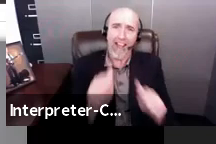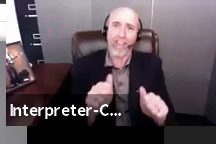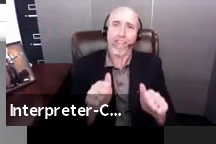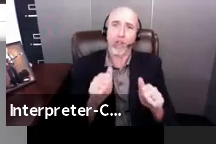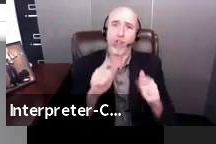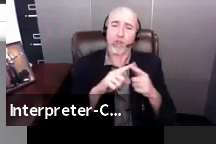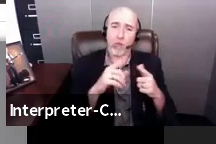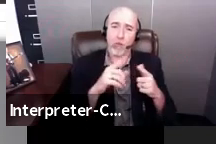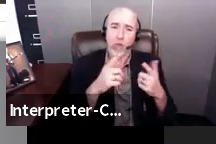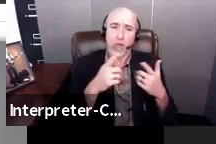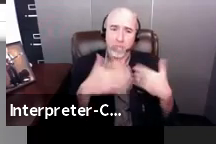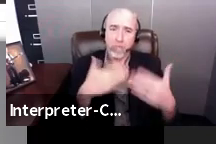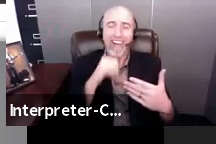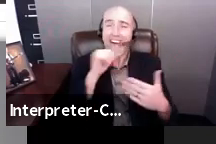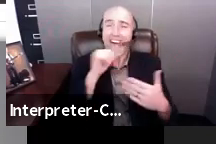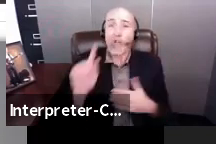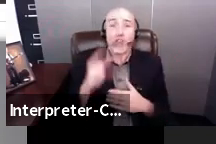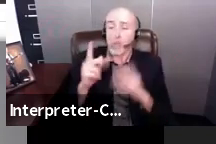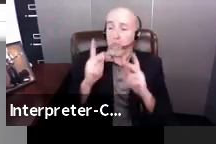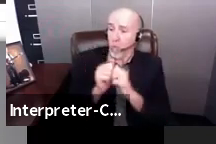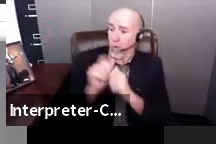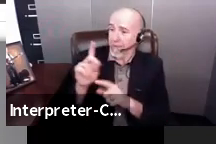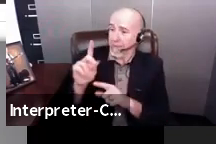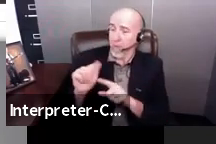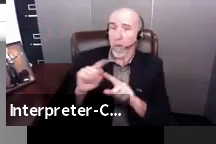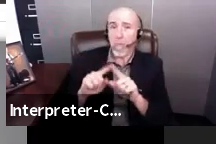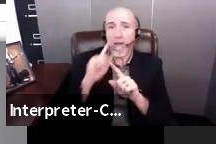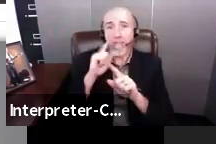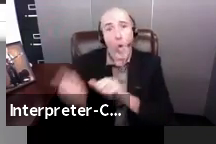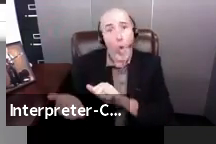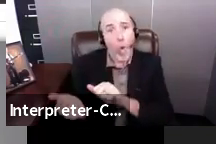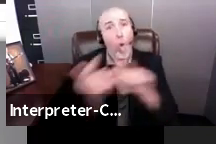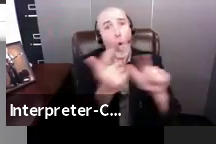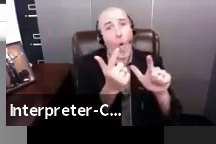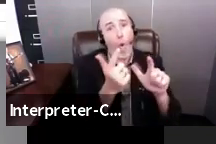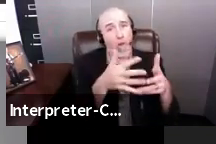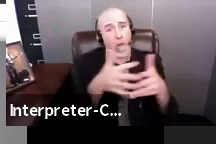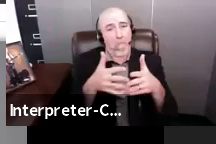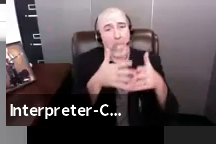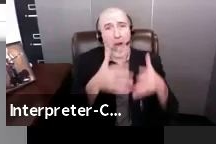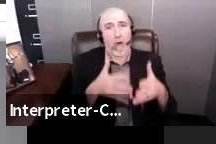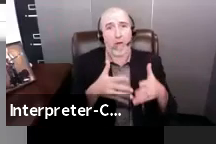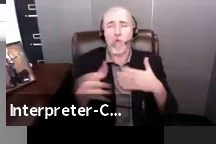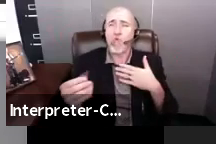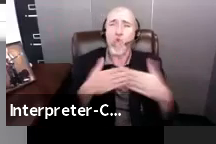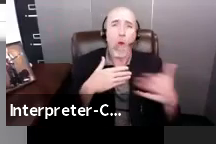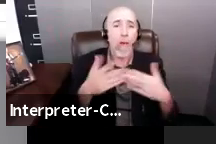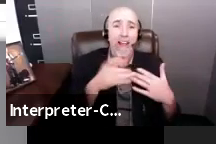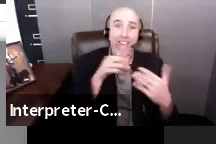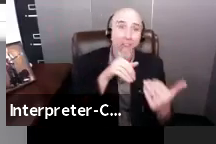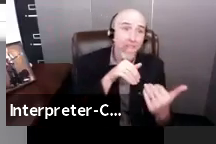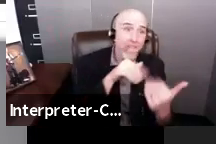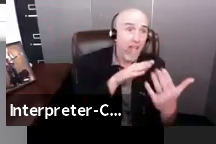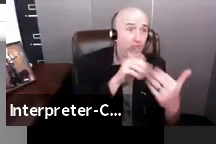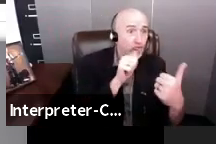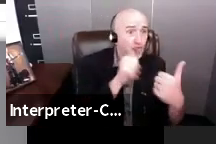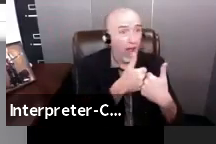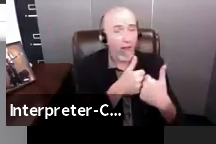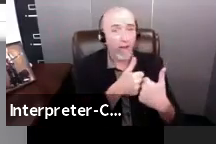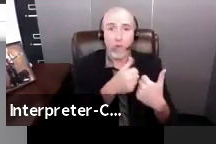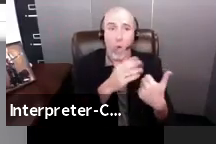for not just people with disabilities, but for all Americans, no matter whether they face a challenge or